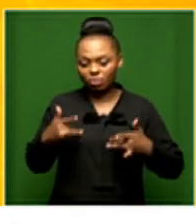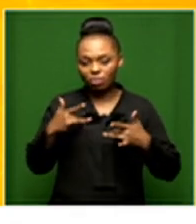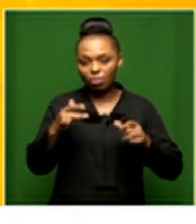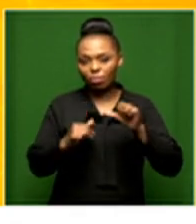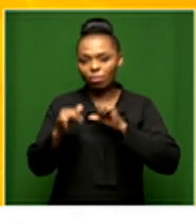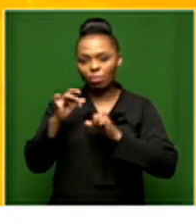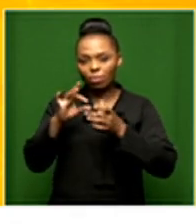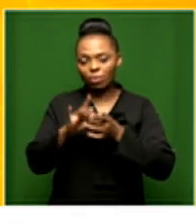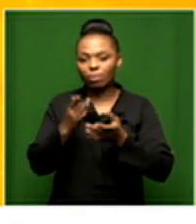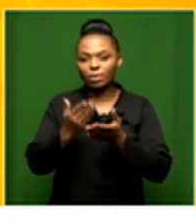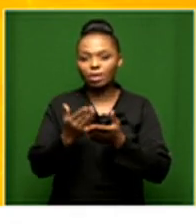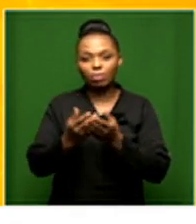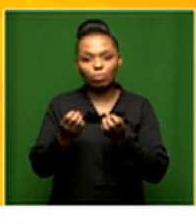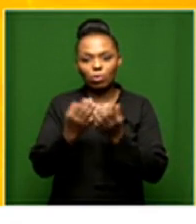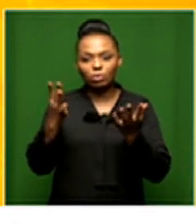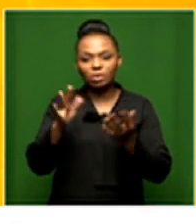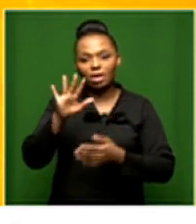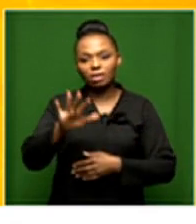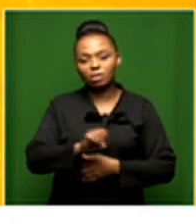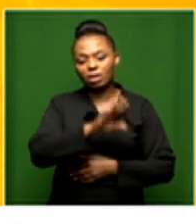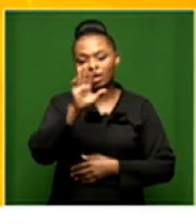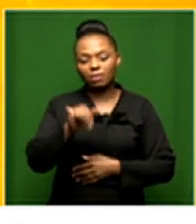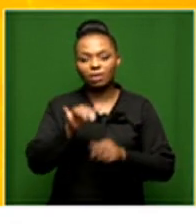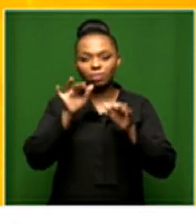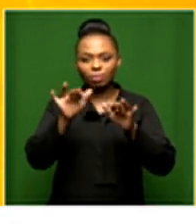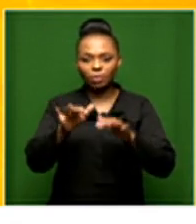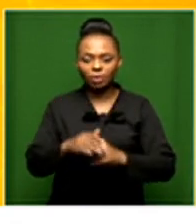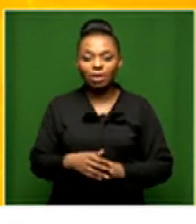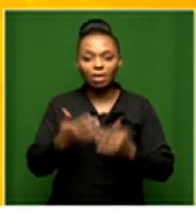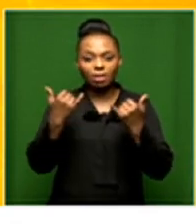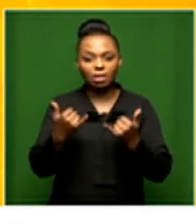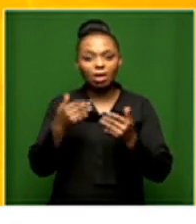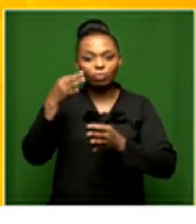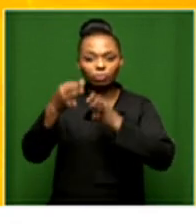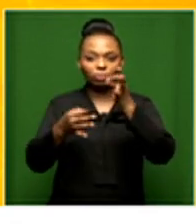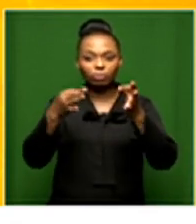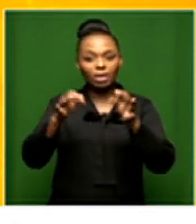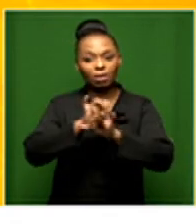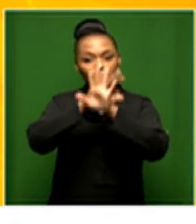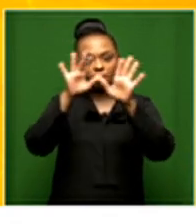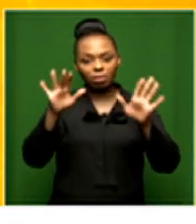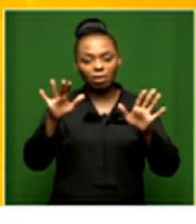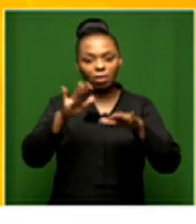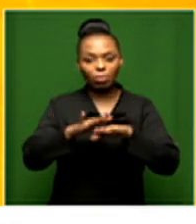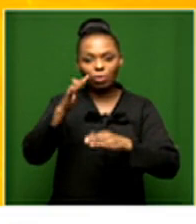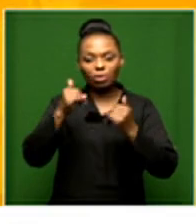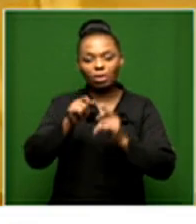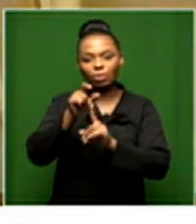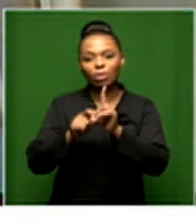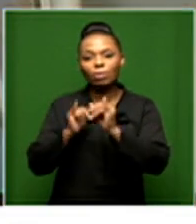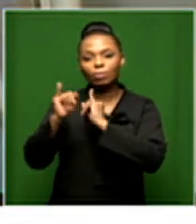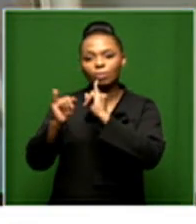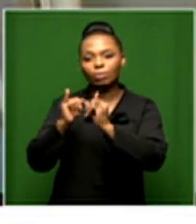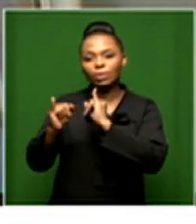for many South Africans. So to talk to us about this little more, this rise in trend of shared living, we're joined by